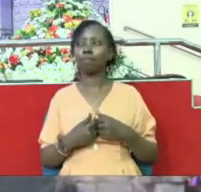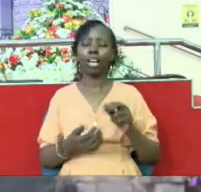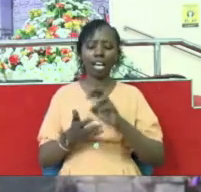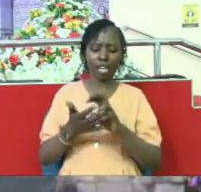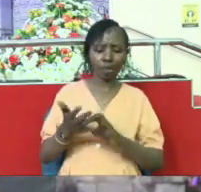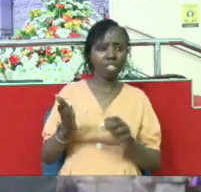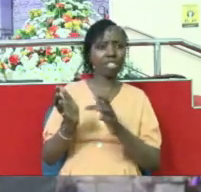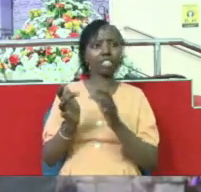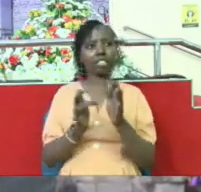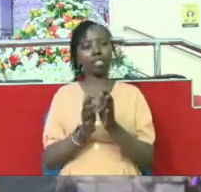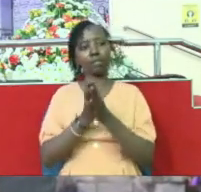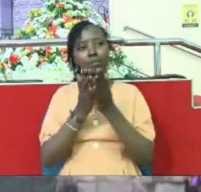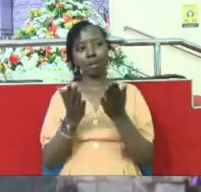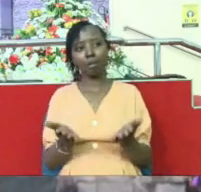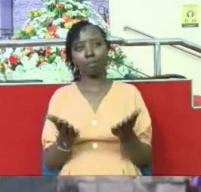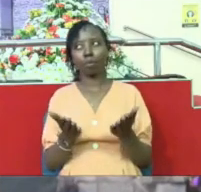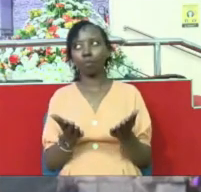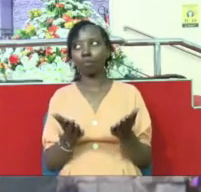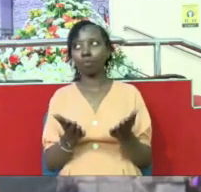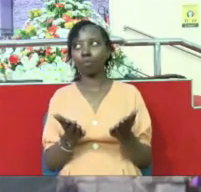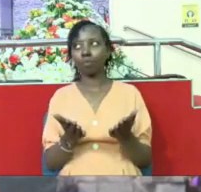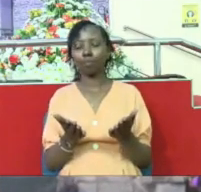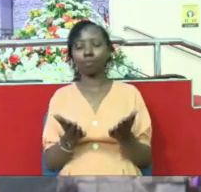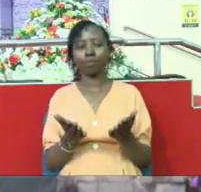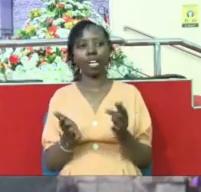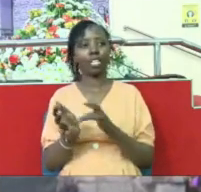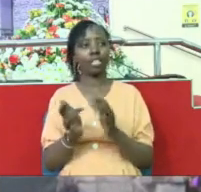particular episode, this particular letter,